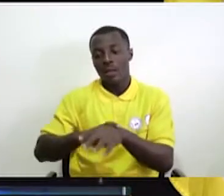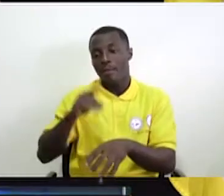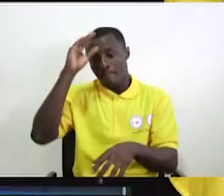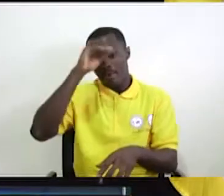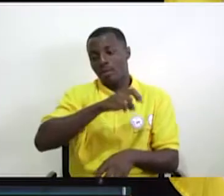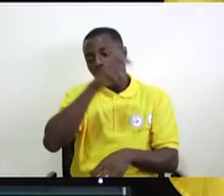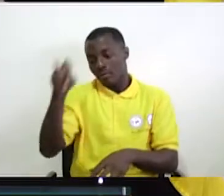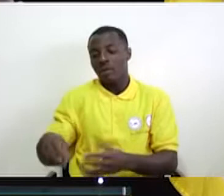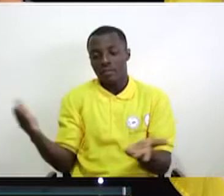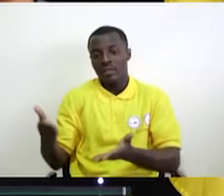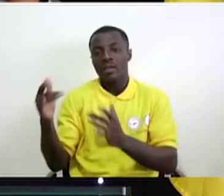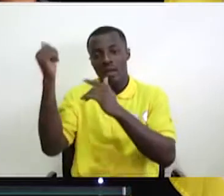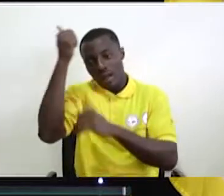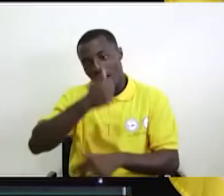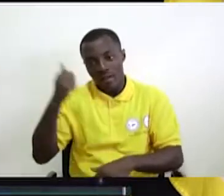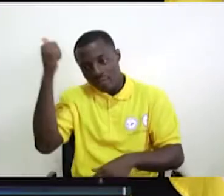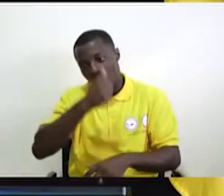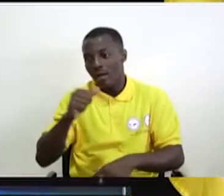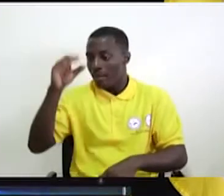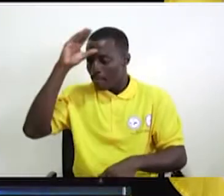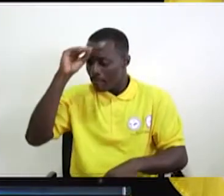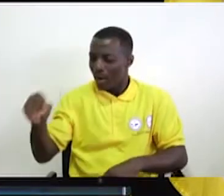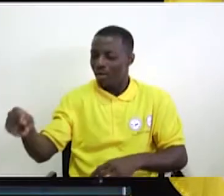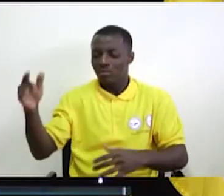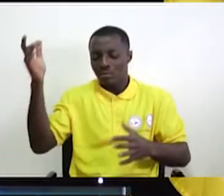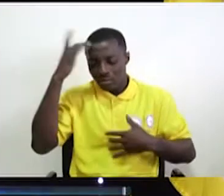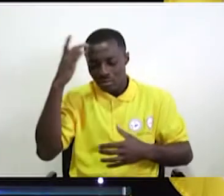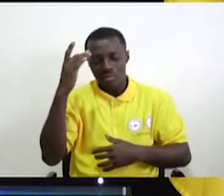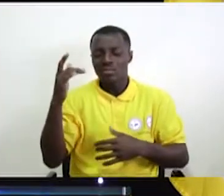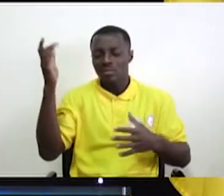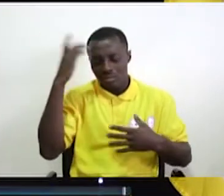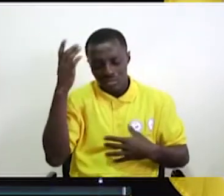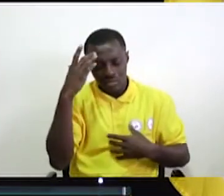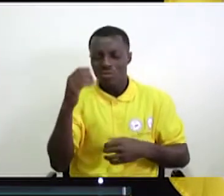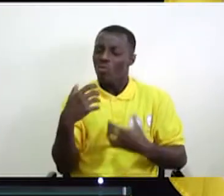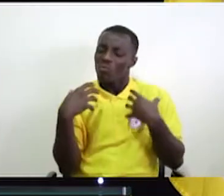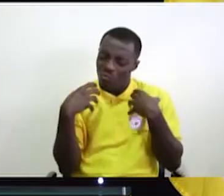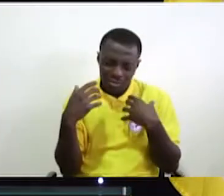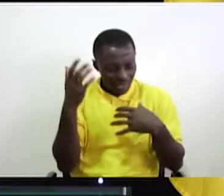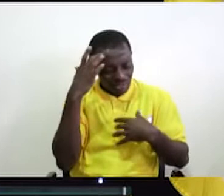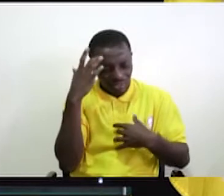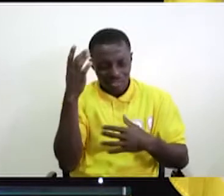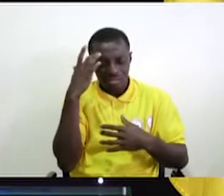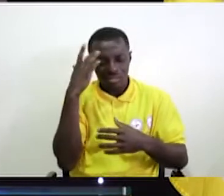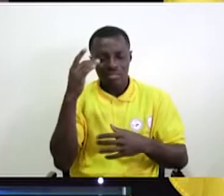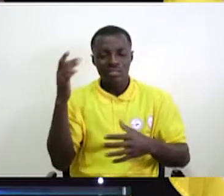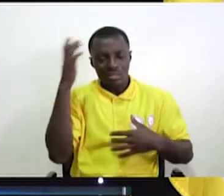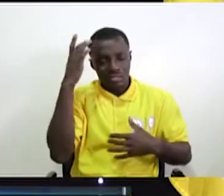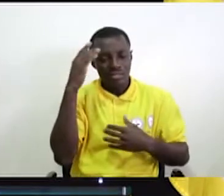He went through was rugby fever and dysentery. Onya etri die yare ene eyemuto